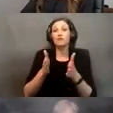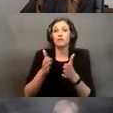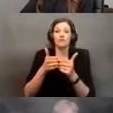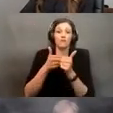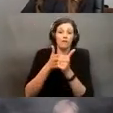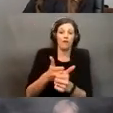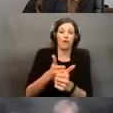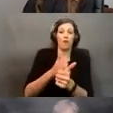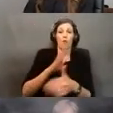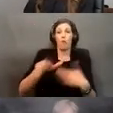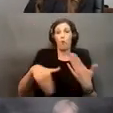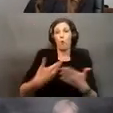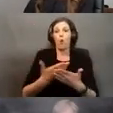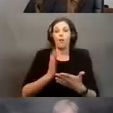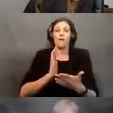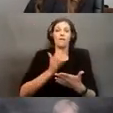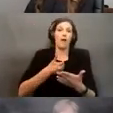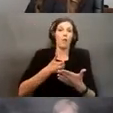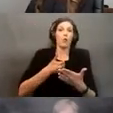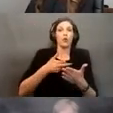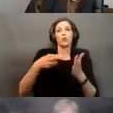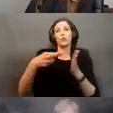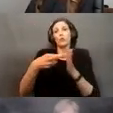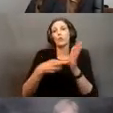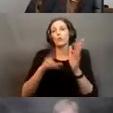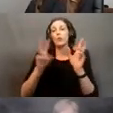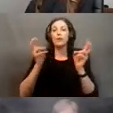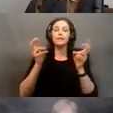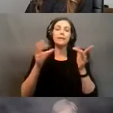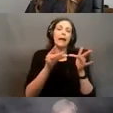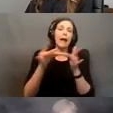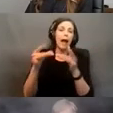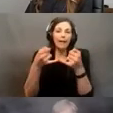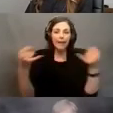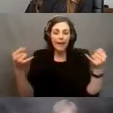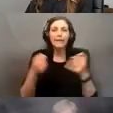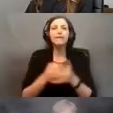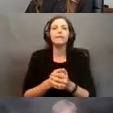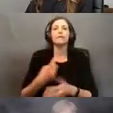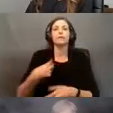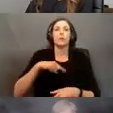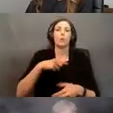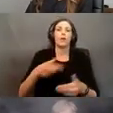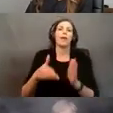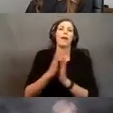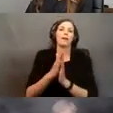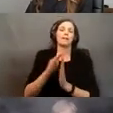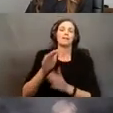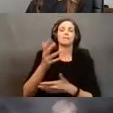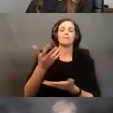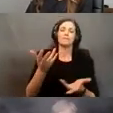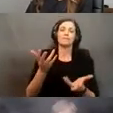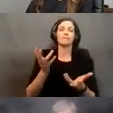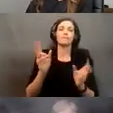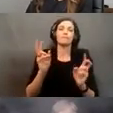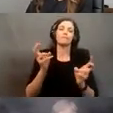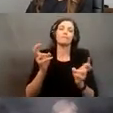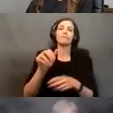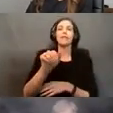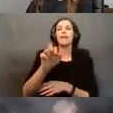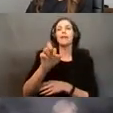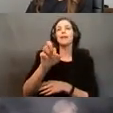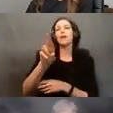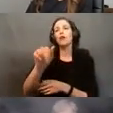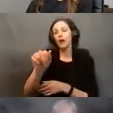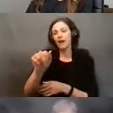that we give every year. Nothing new about that. You know, we ask the, we ask AERAs, as a matter of policy,